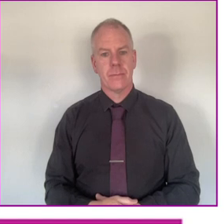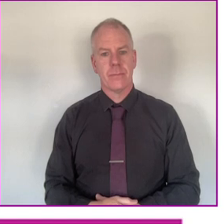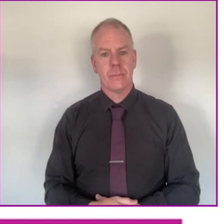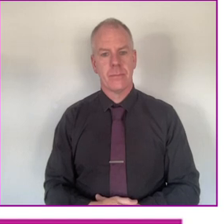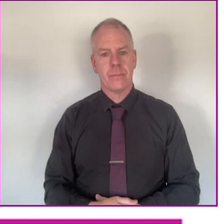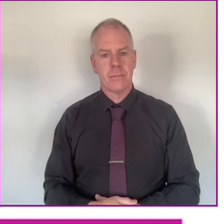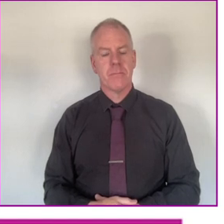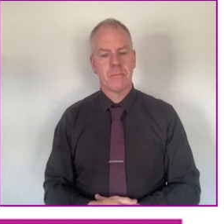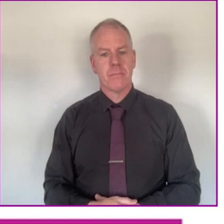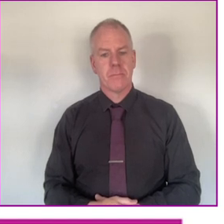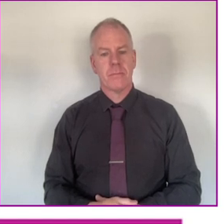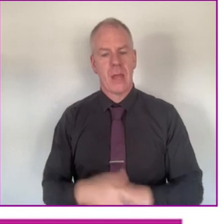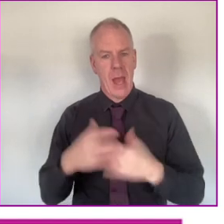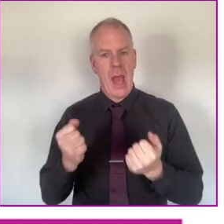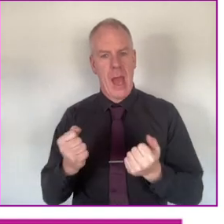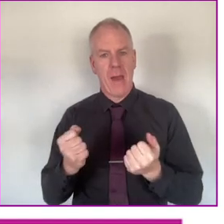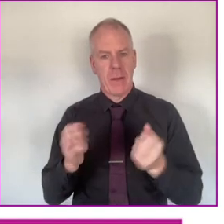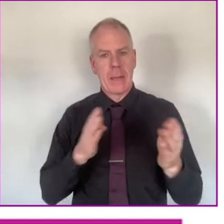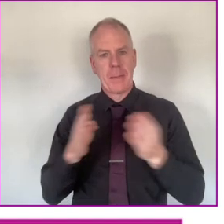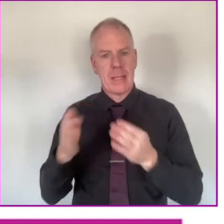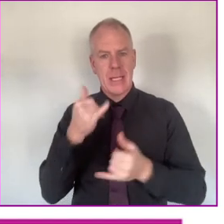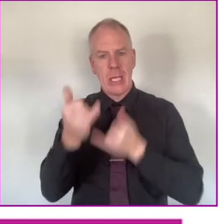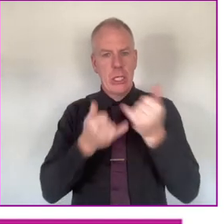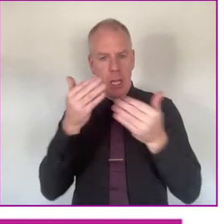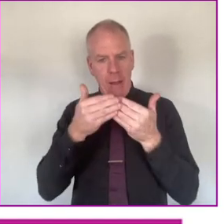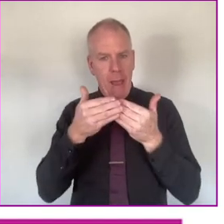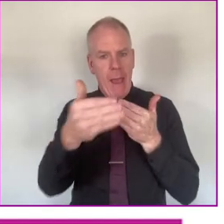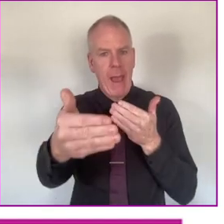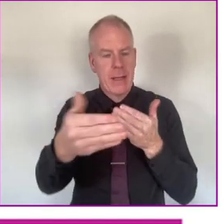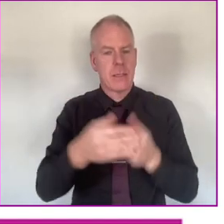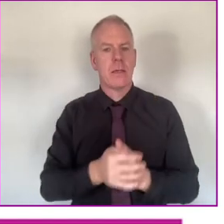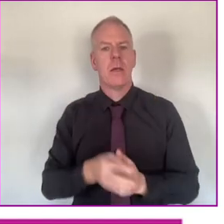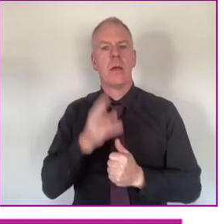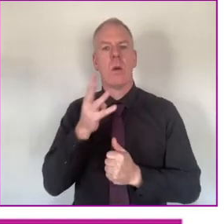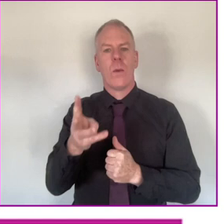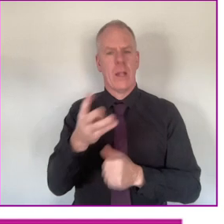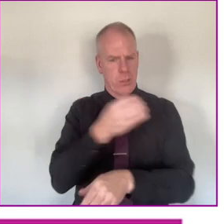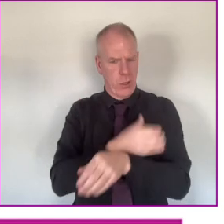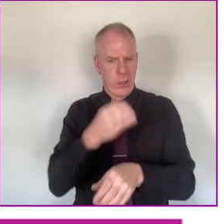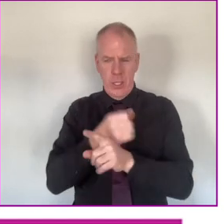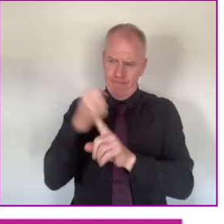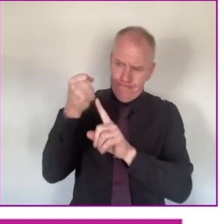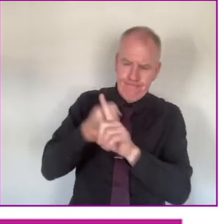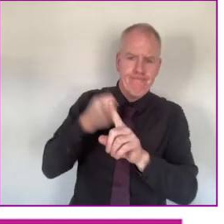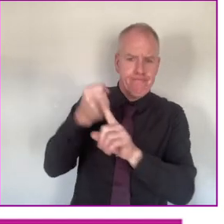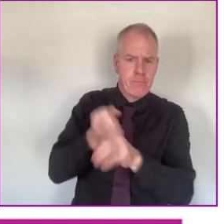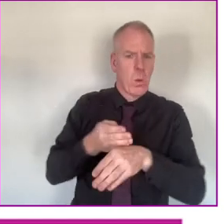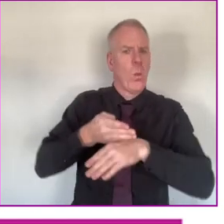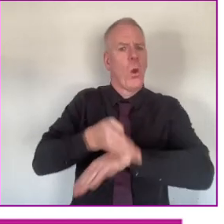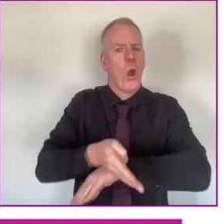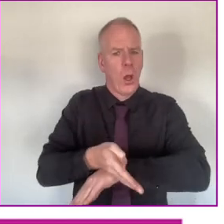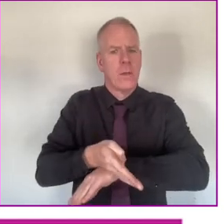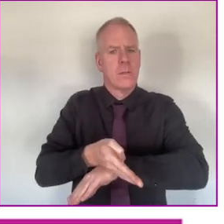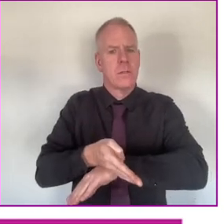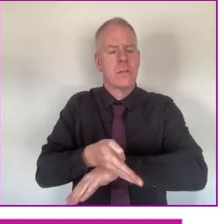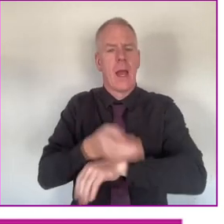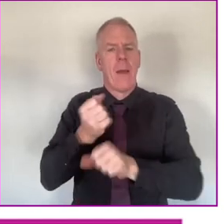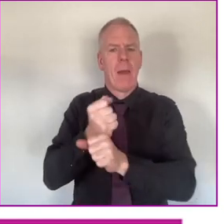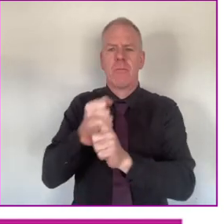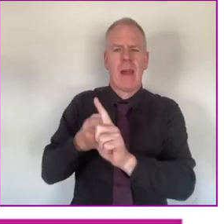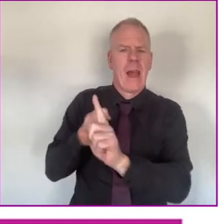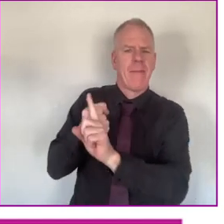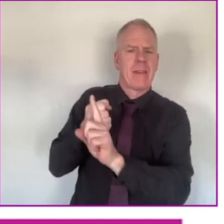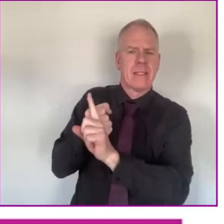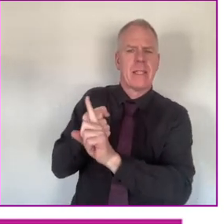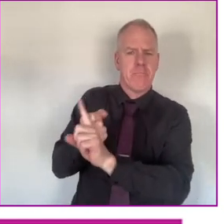We have a very exciting year ahead. We are going to continue to work hard on